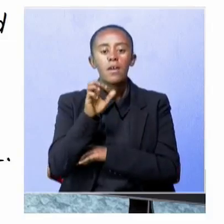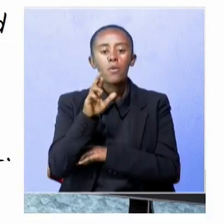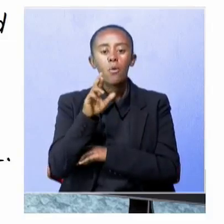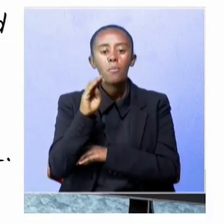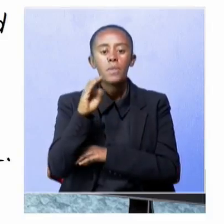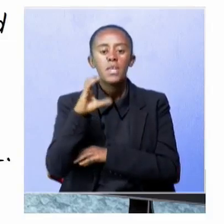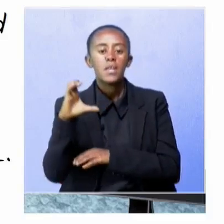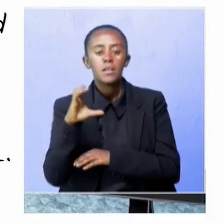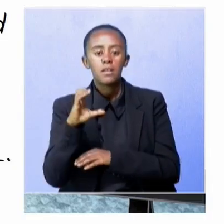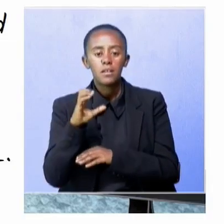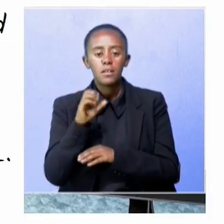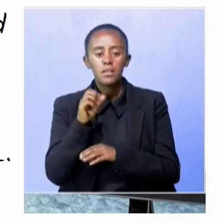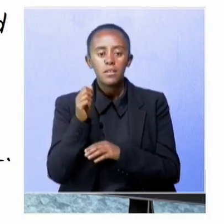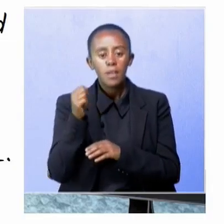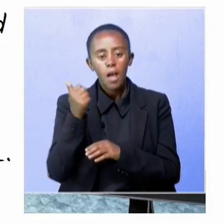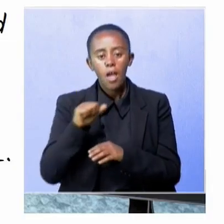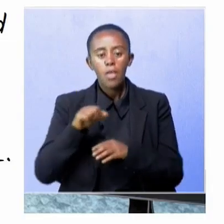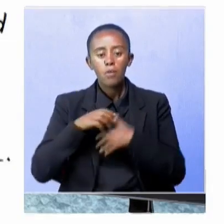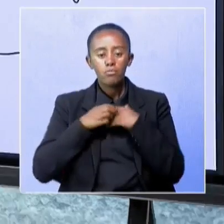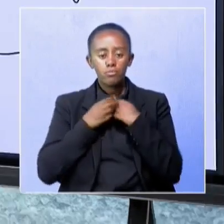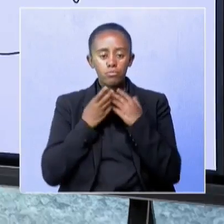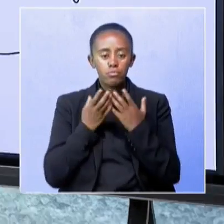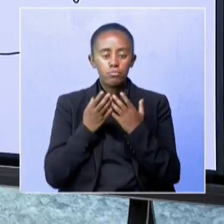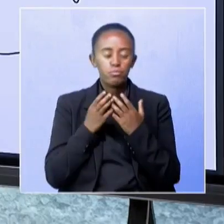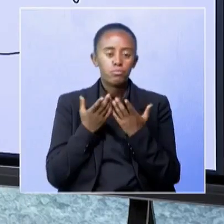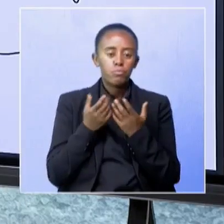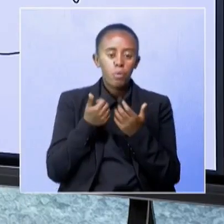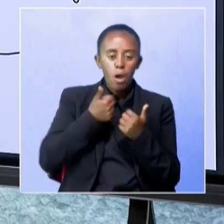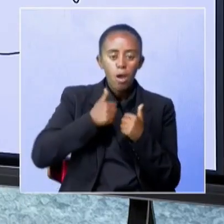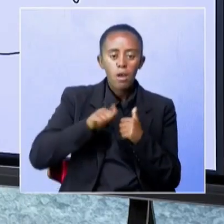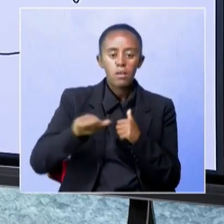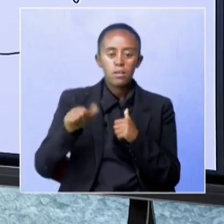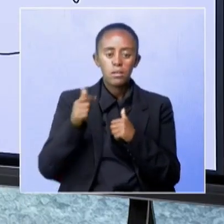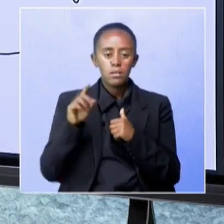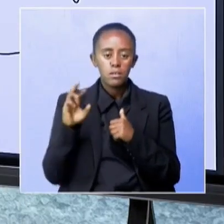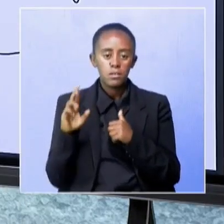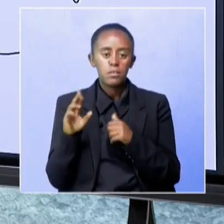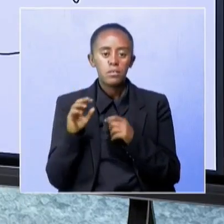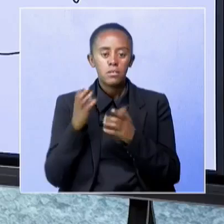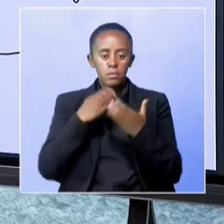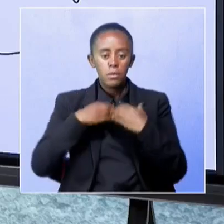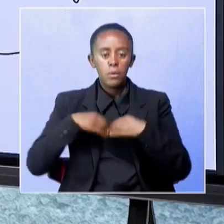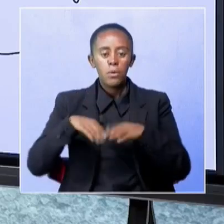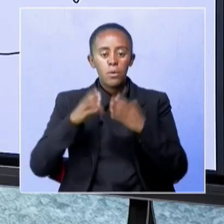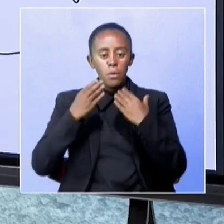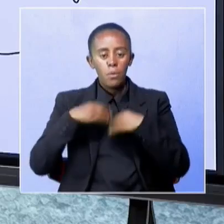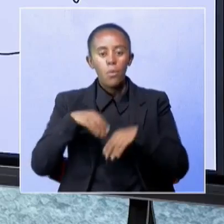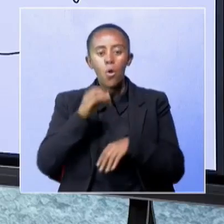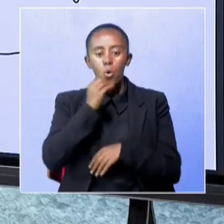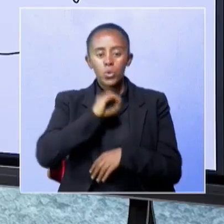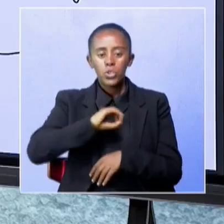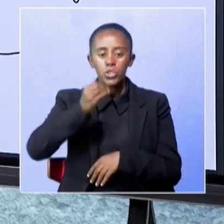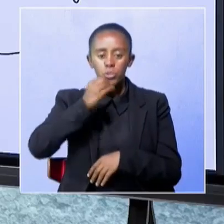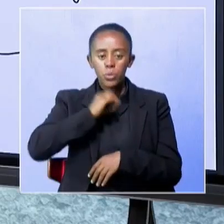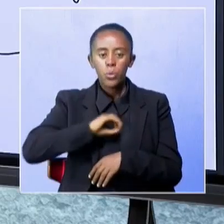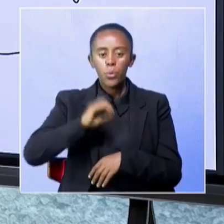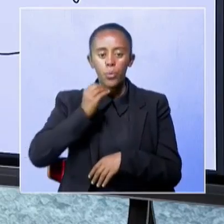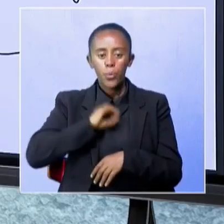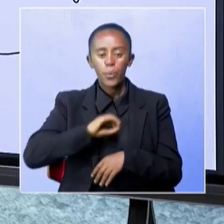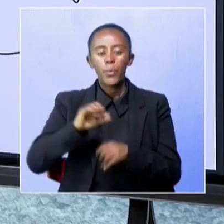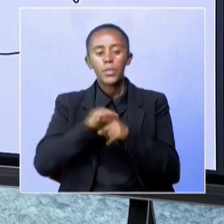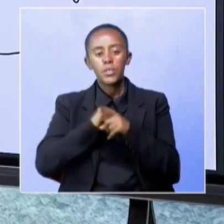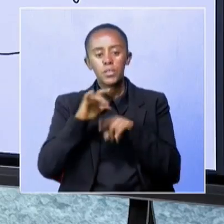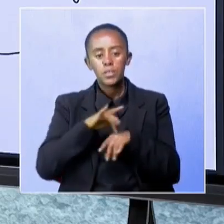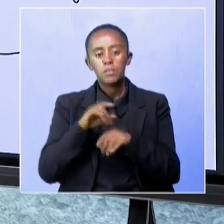aerobic exercises. Exercises that require your body to take in oxygen. Exercises